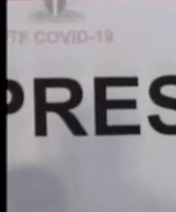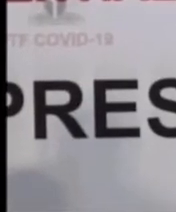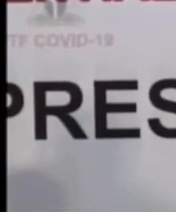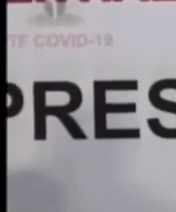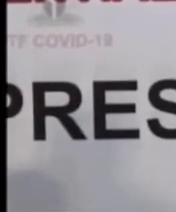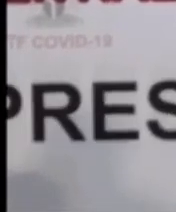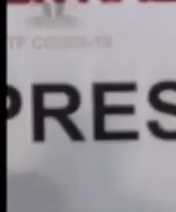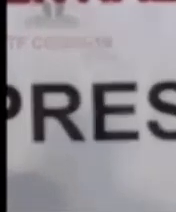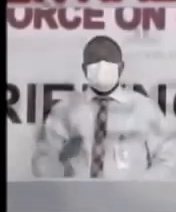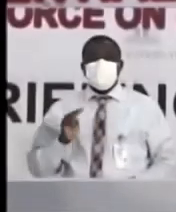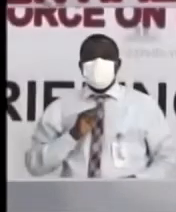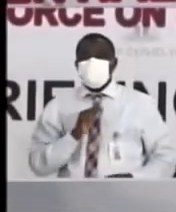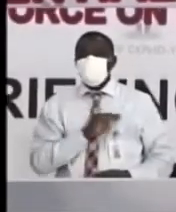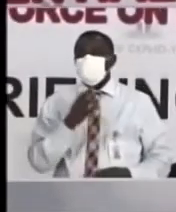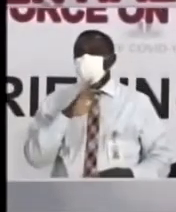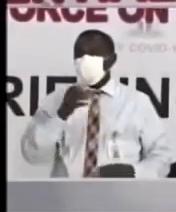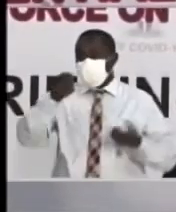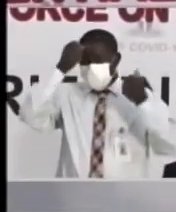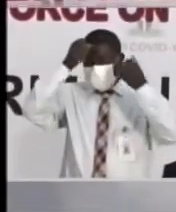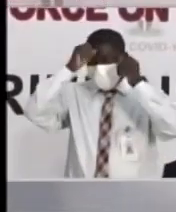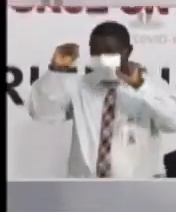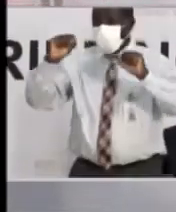Members of the Presidential Task Force,